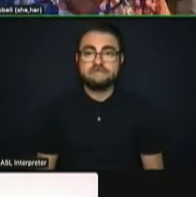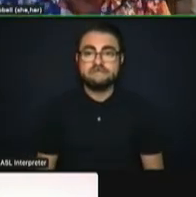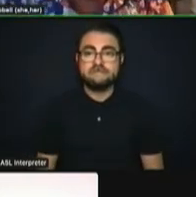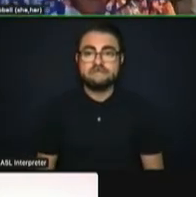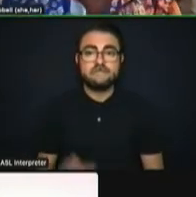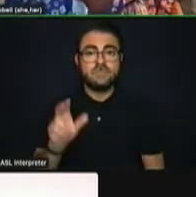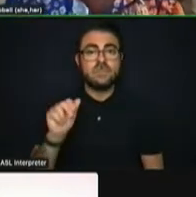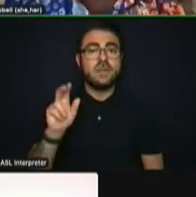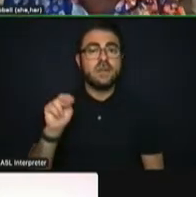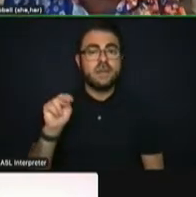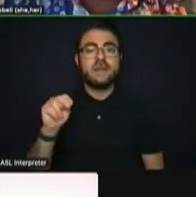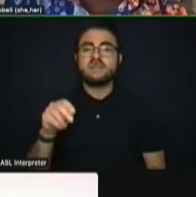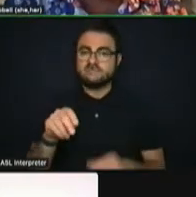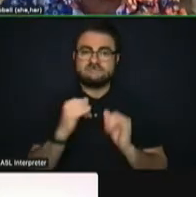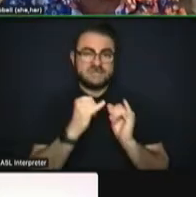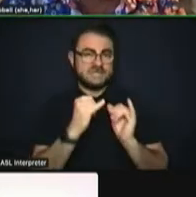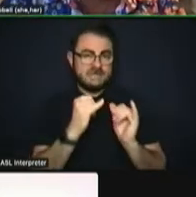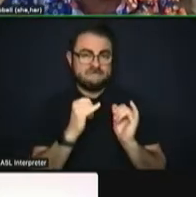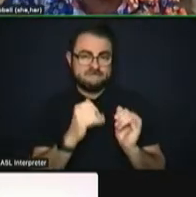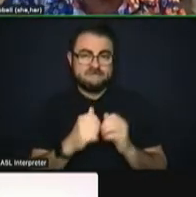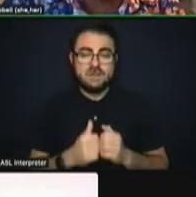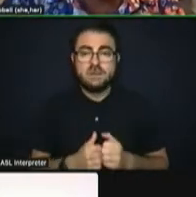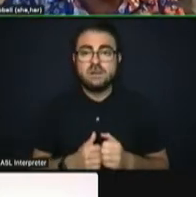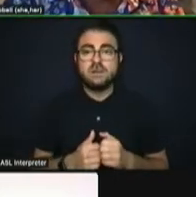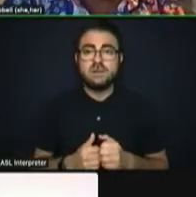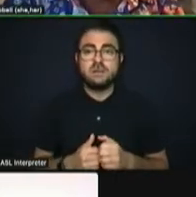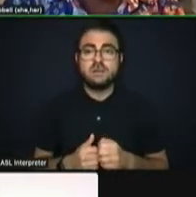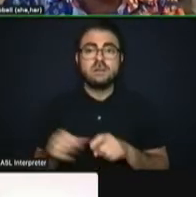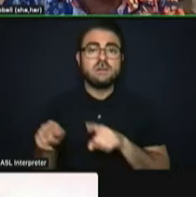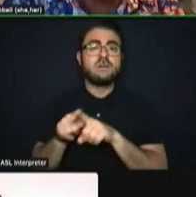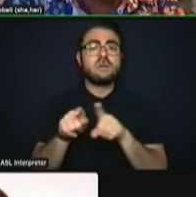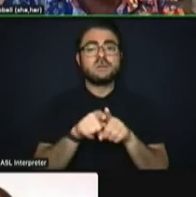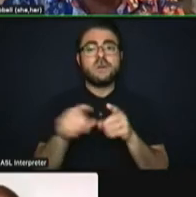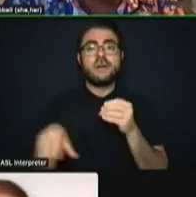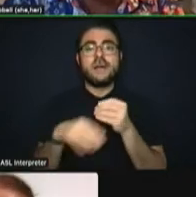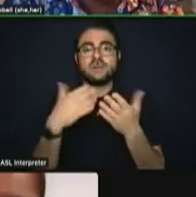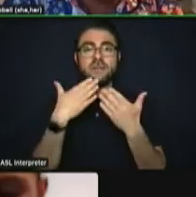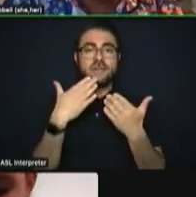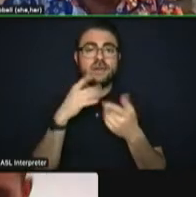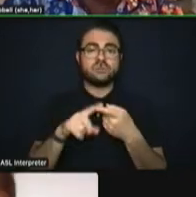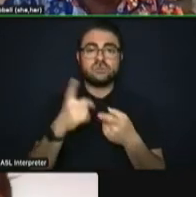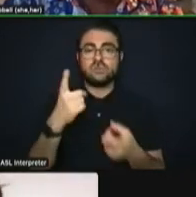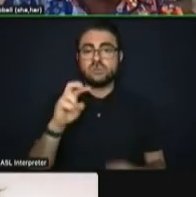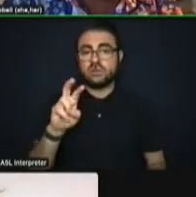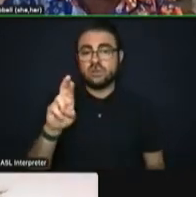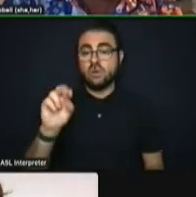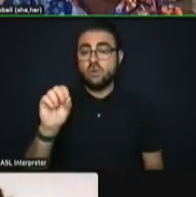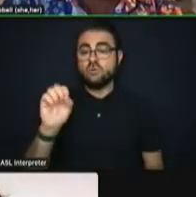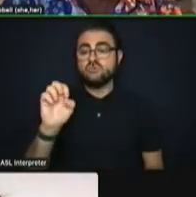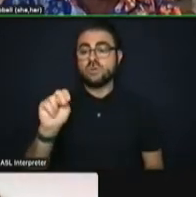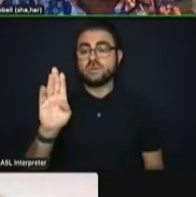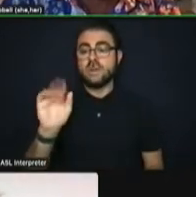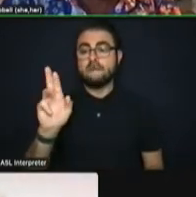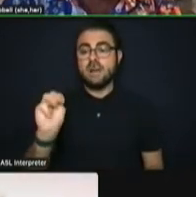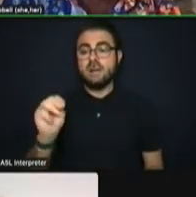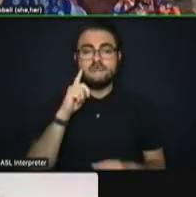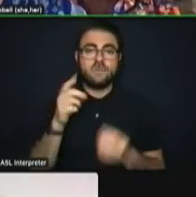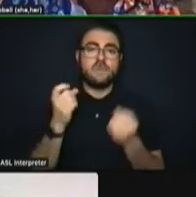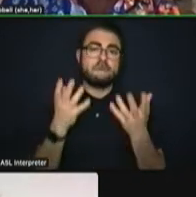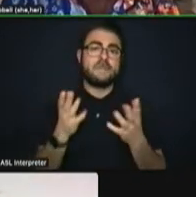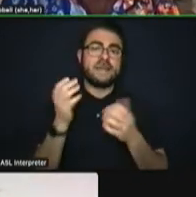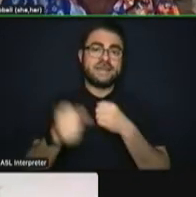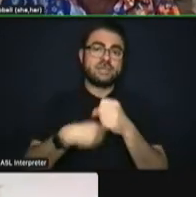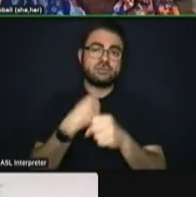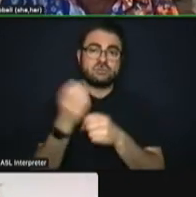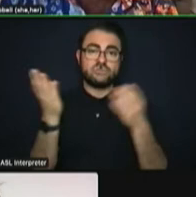want to echo that. And I also want to give extra thanks to Dr. Rosenbaum for his many years of service here in Portland, his 8 years